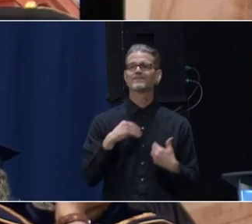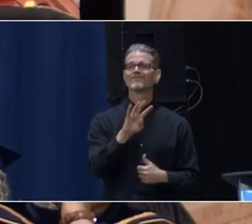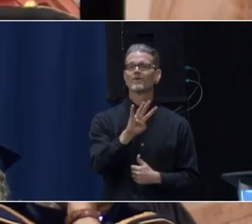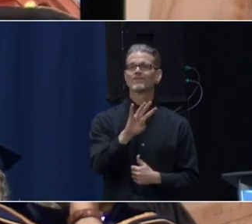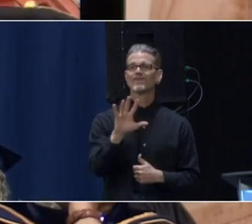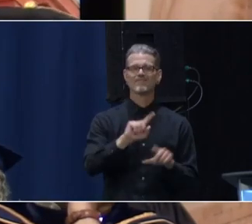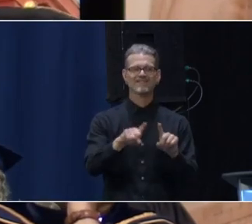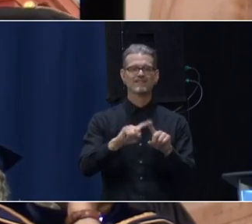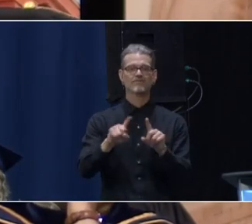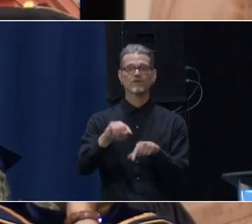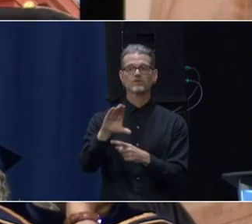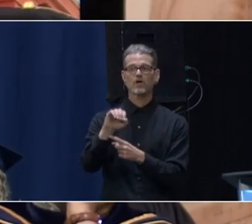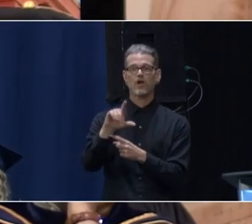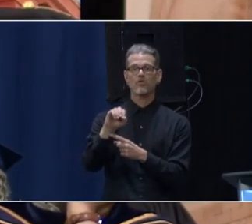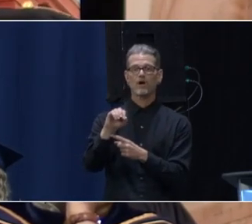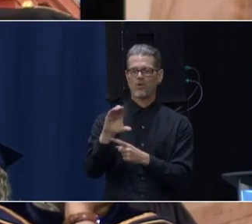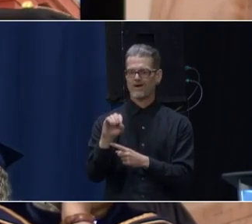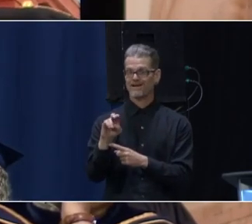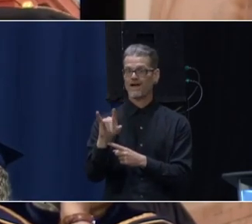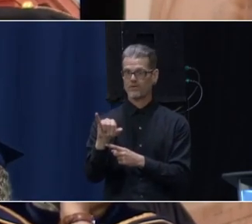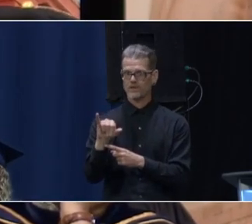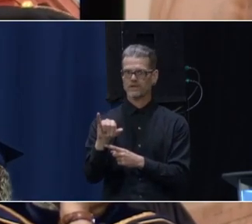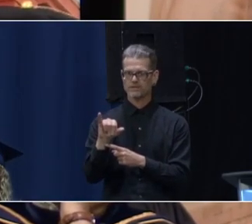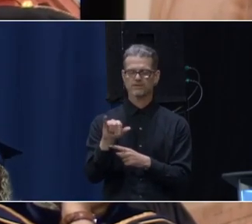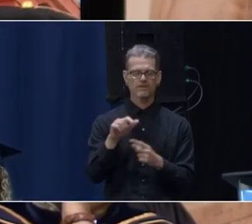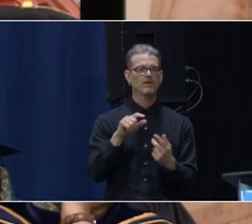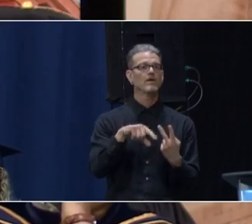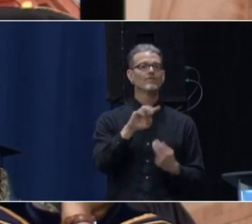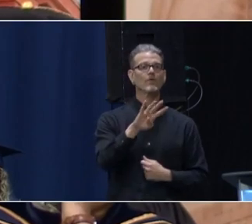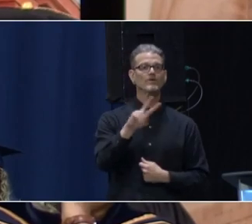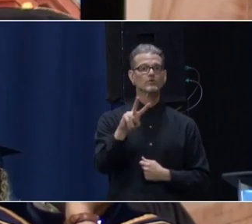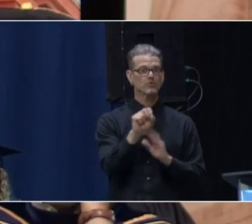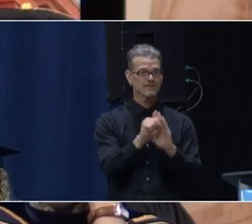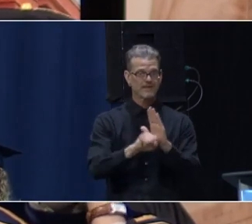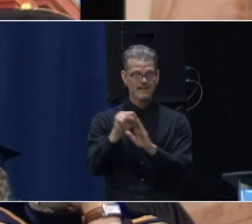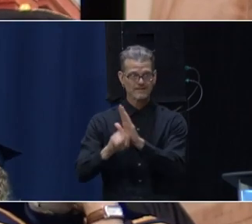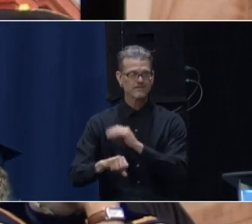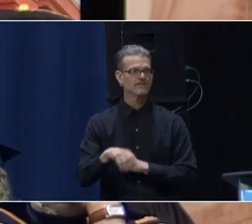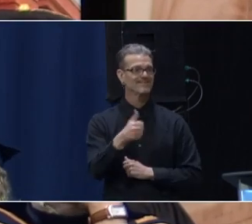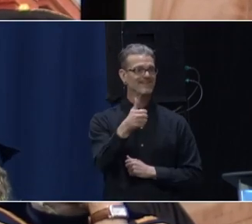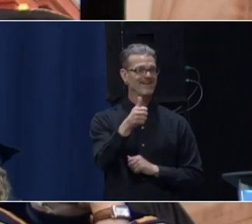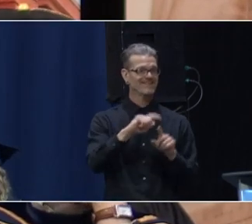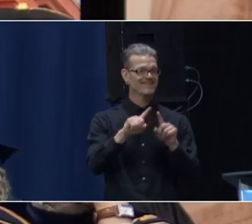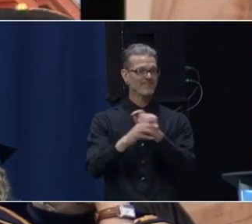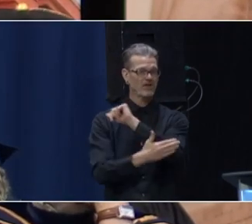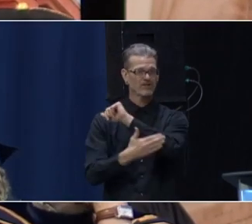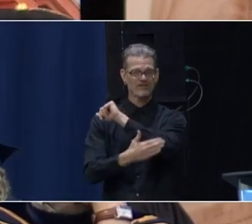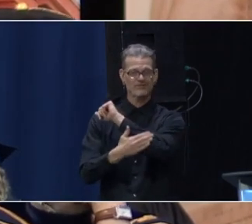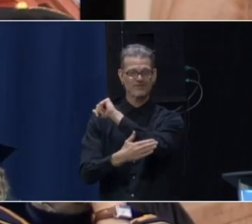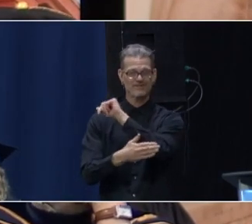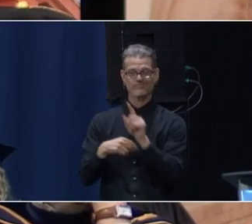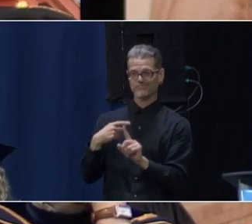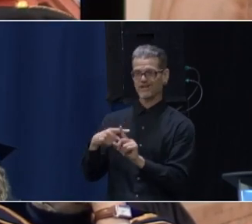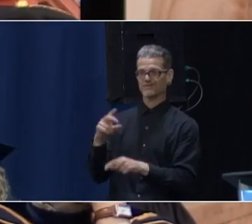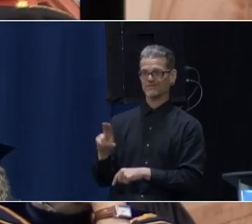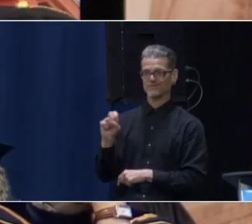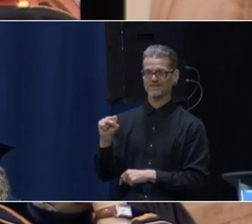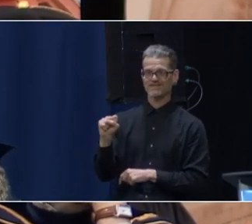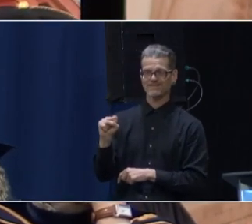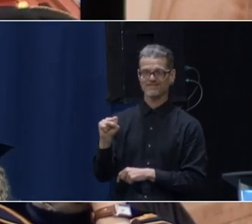45 Colorado counties, 42 states, and 10 countries in addition to the United